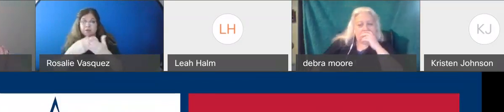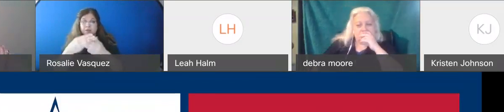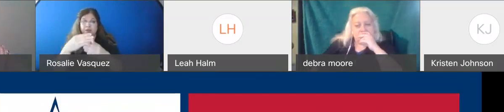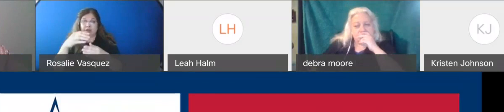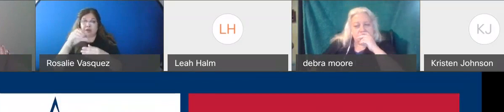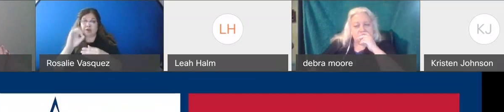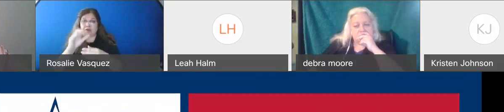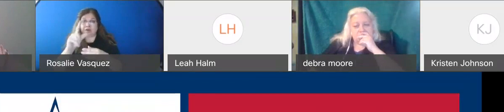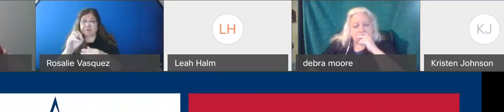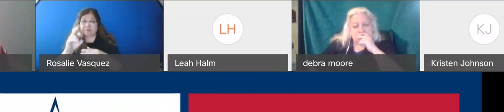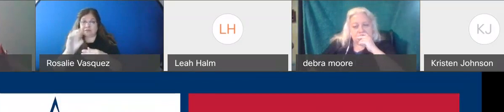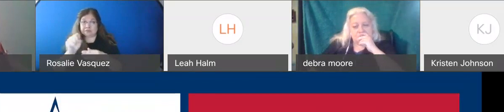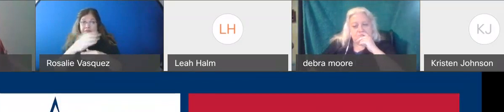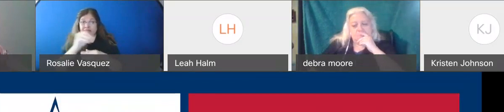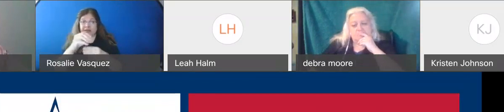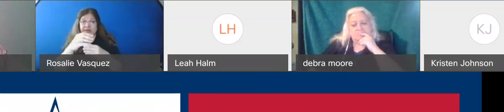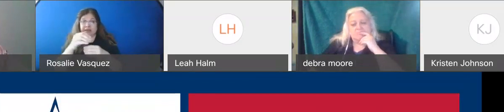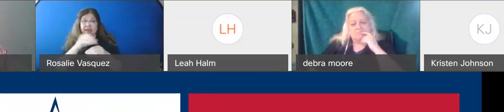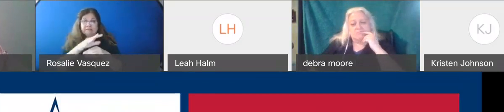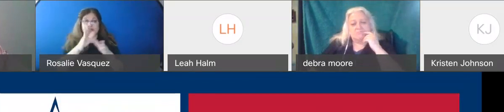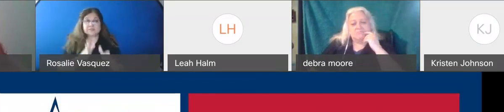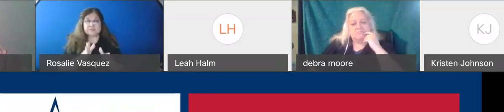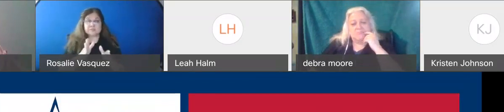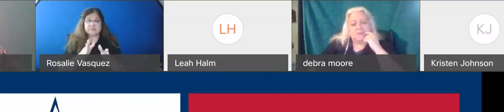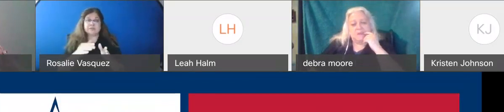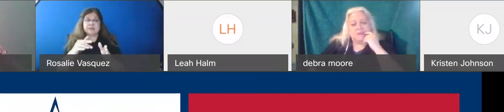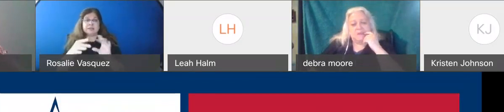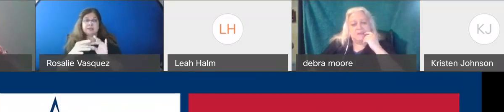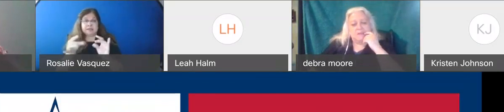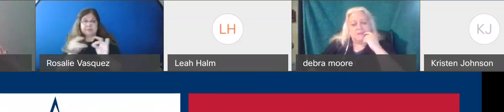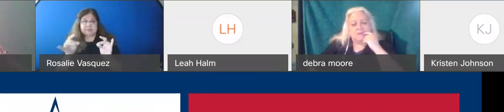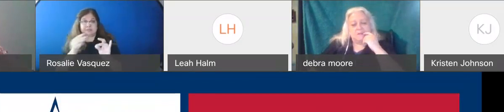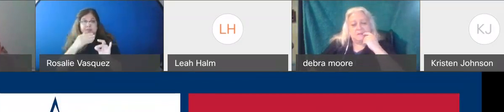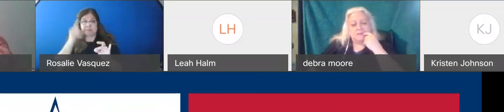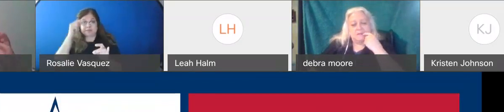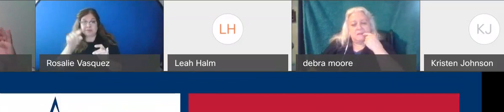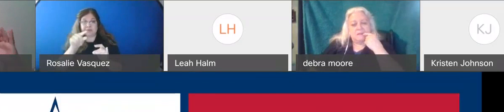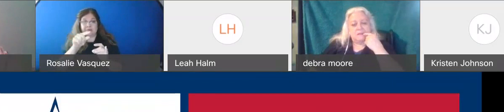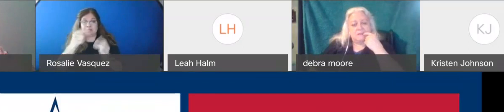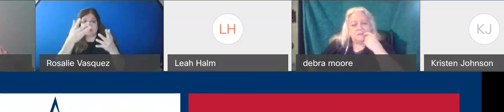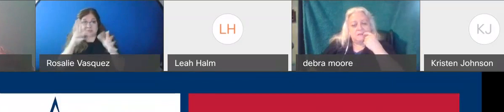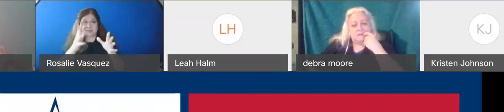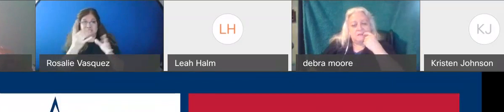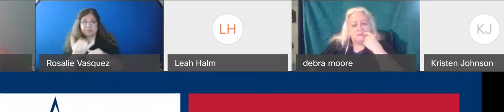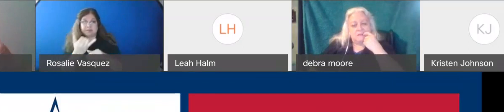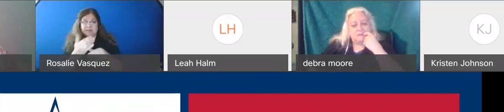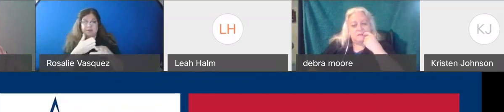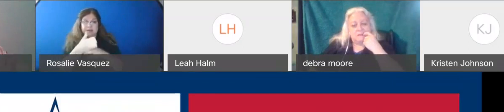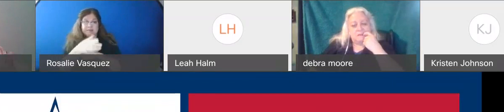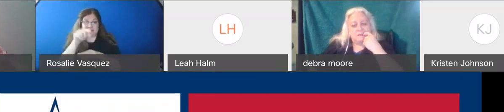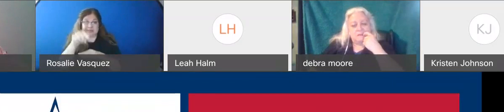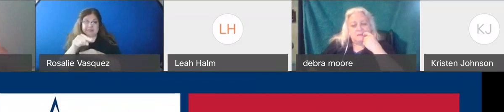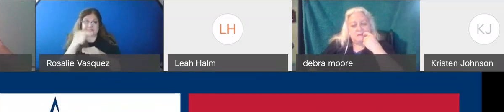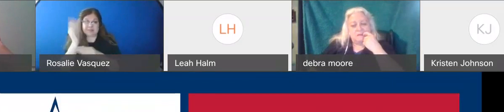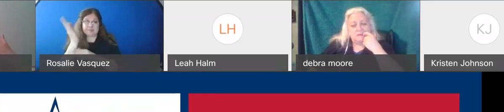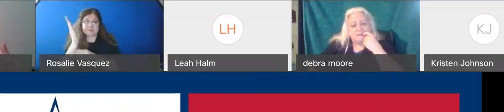funds. So as I mentioned, it would be best for you to complete it right now after this